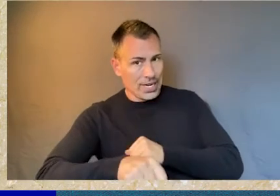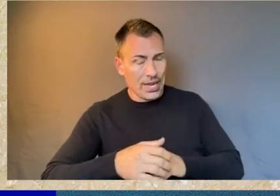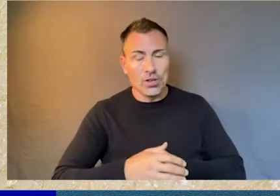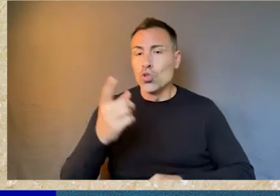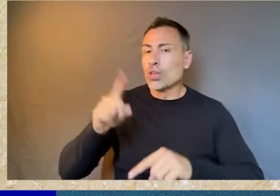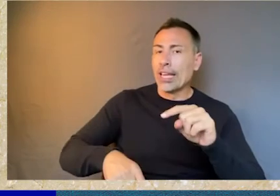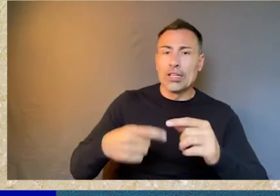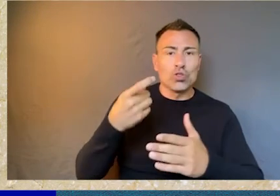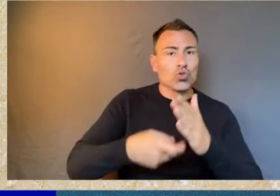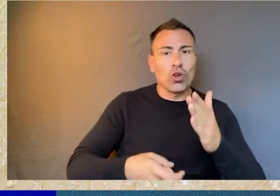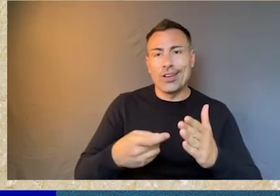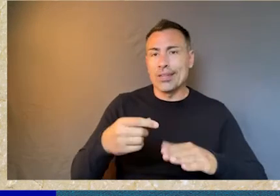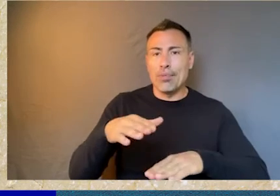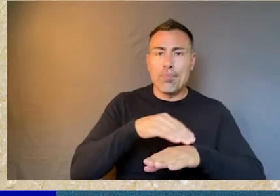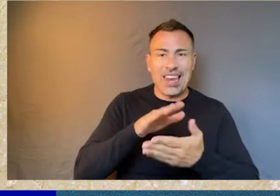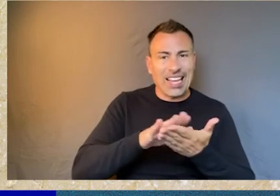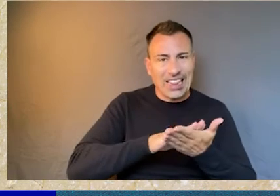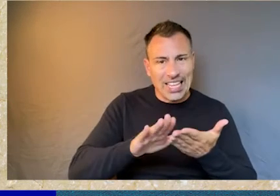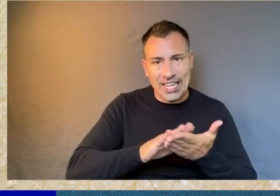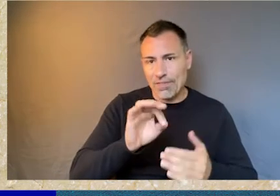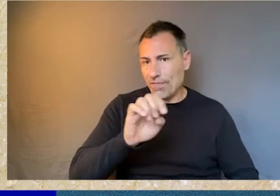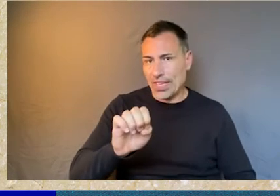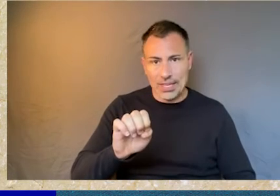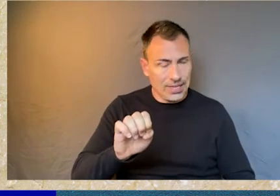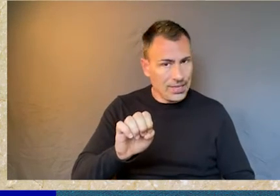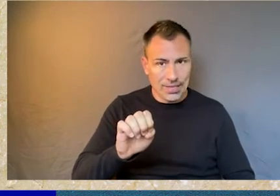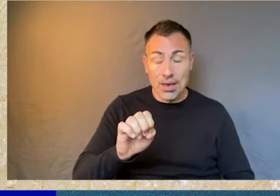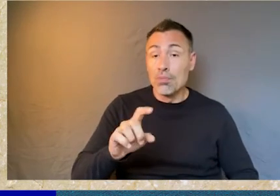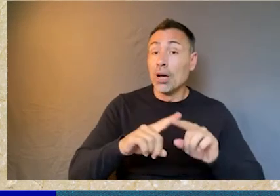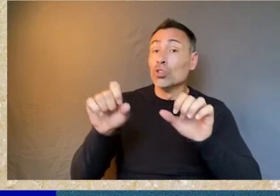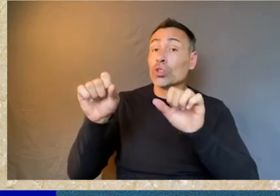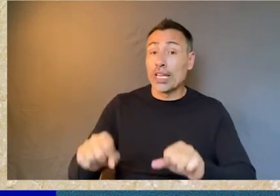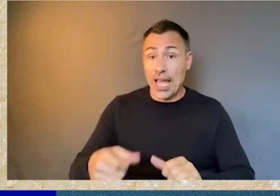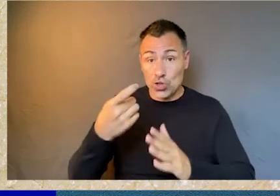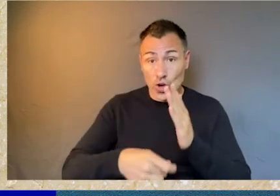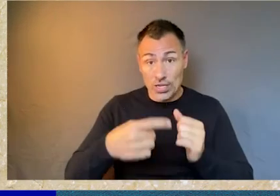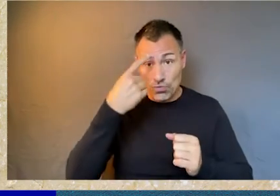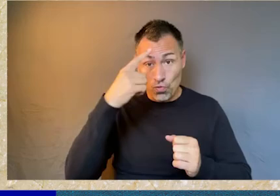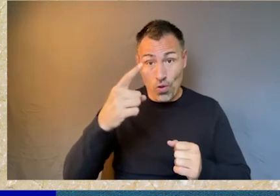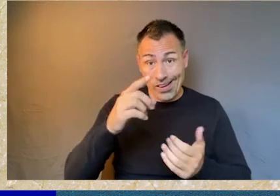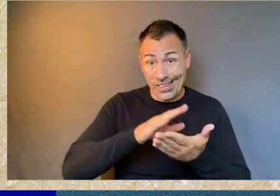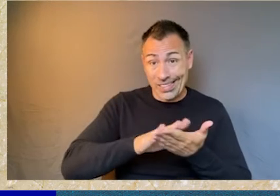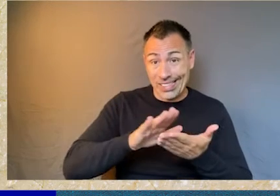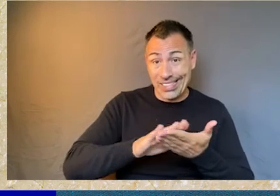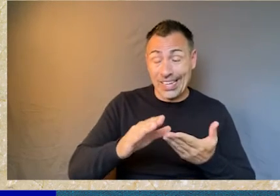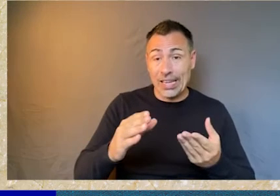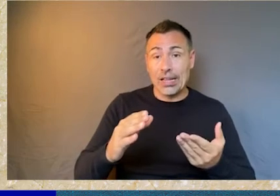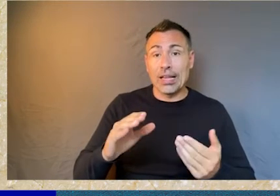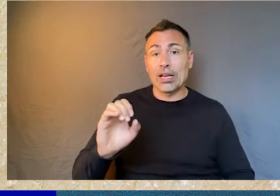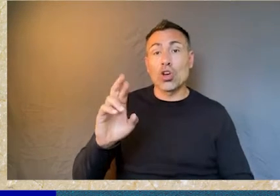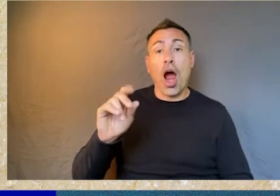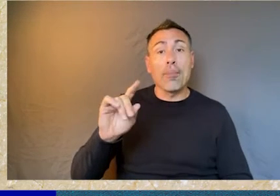fee. You cannot charge a pet cleaning fee, but can charge to clean a carpet if the dog peed on